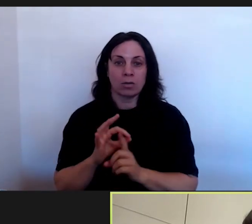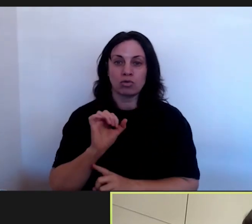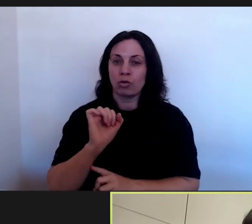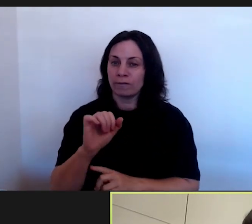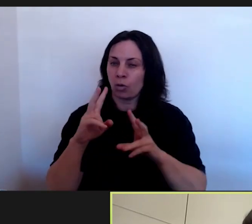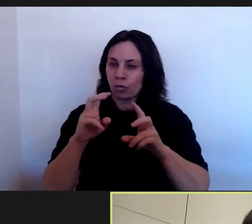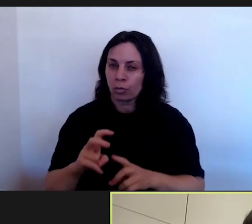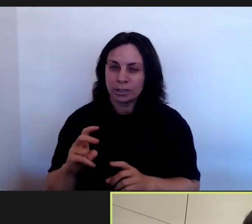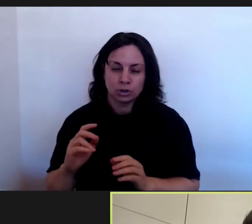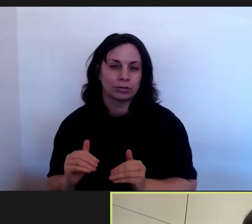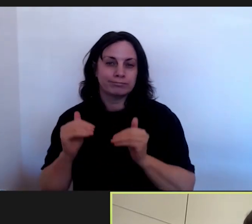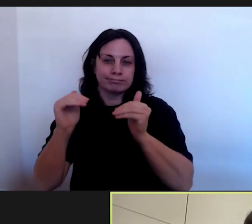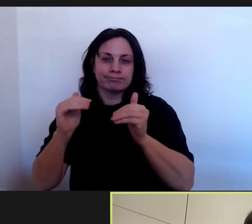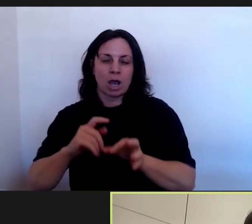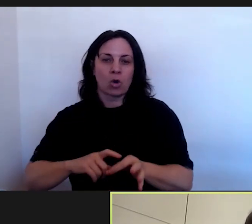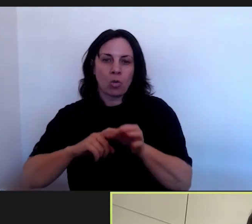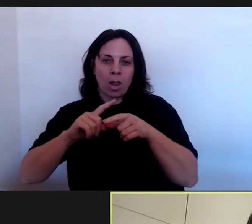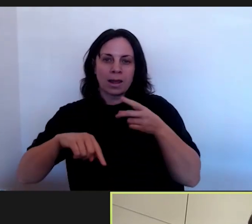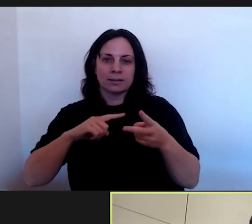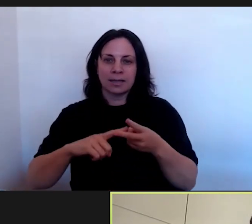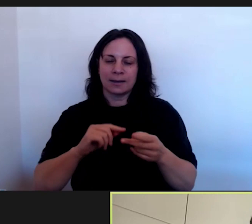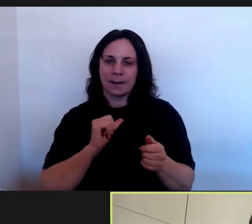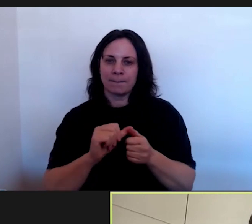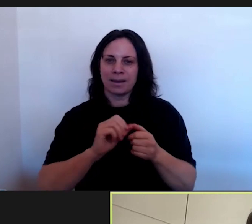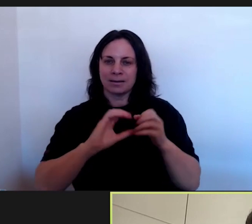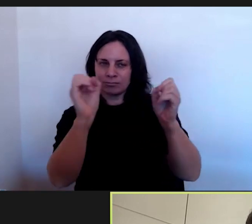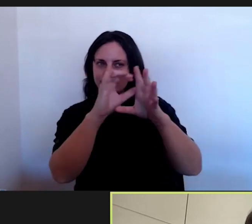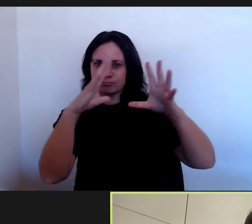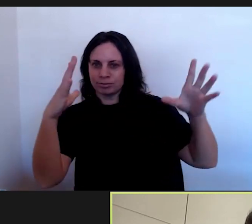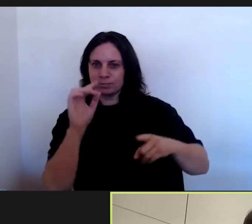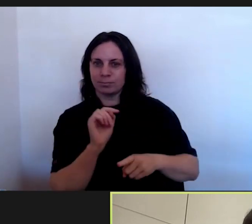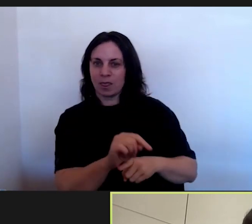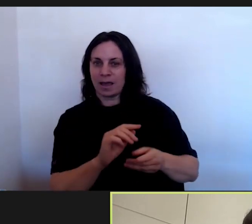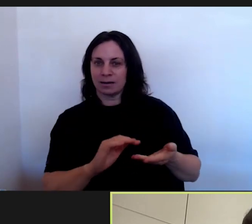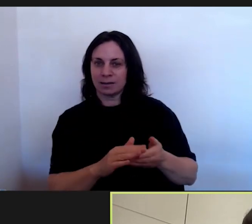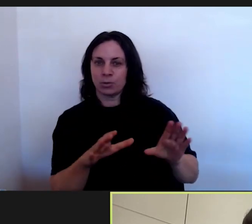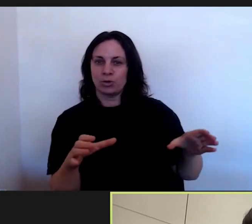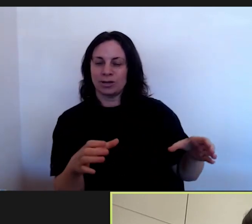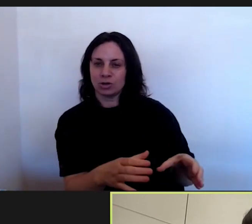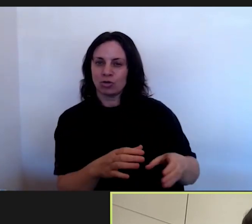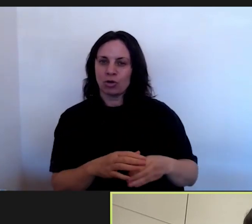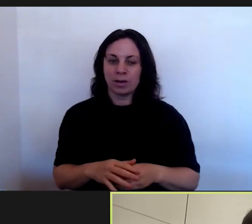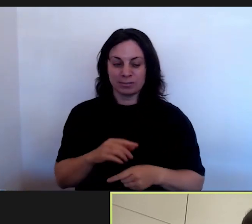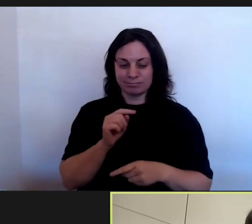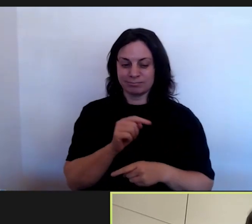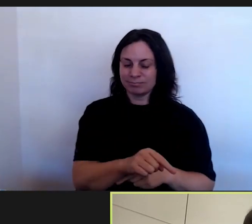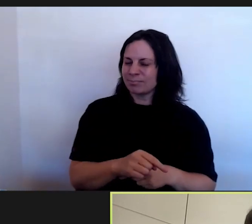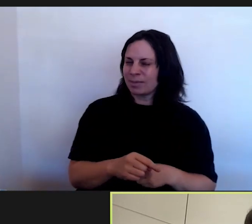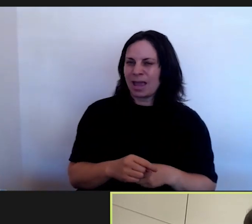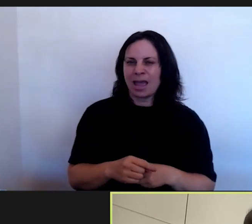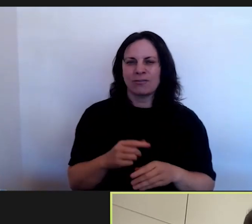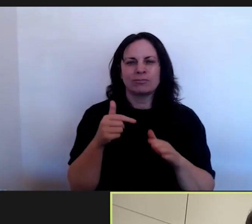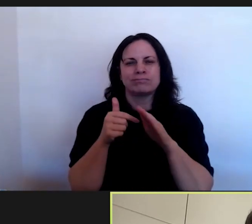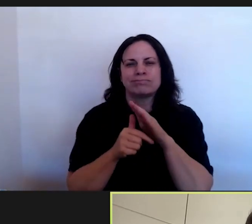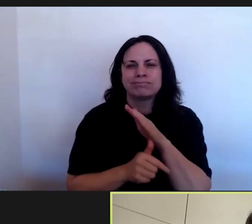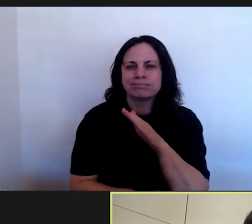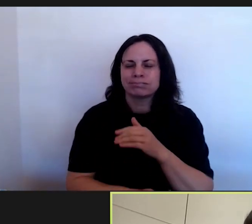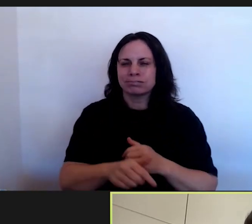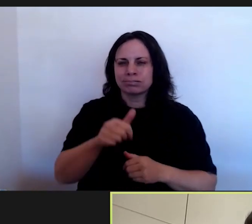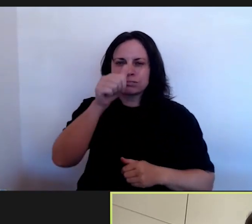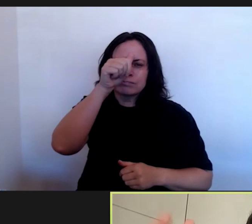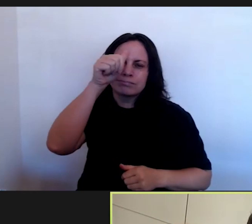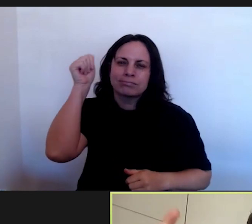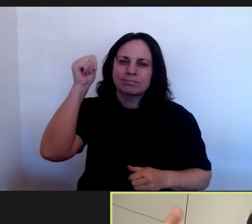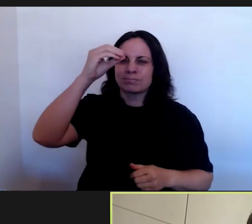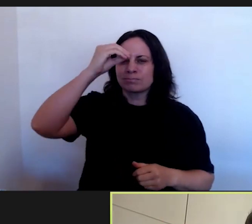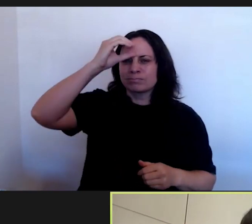deeper insights, and there's so much knowledge in the refugee community as well. We're so knowledgeable, we're